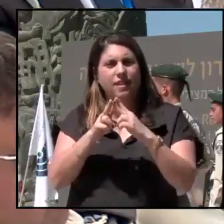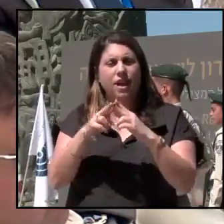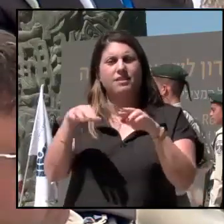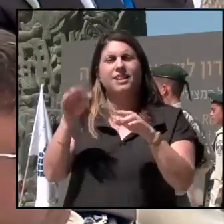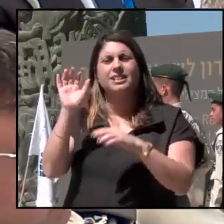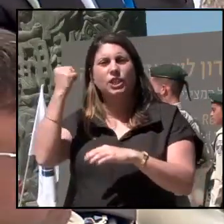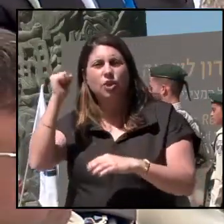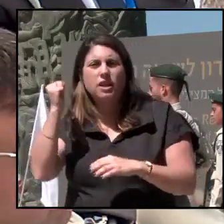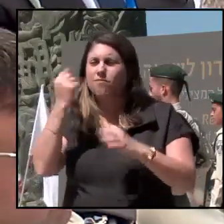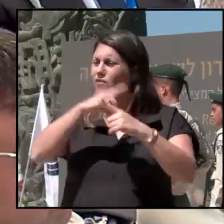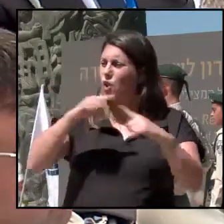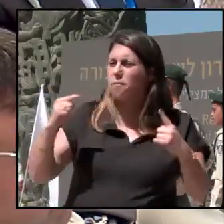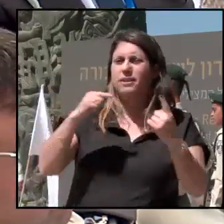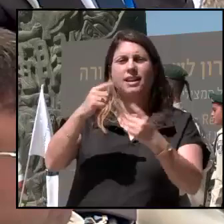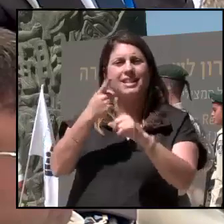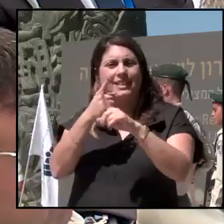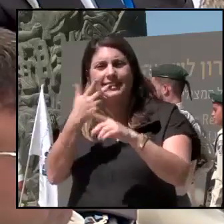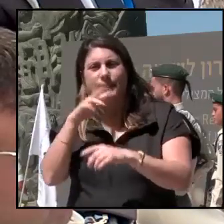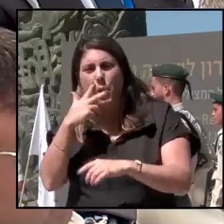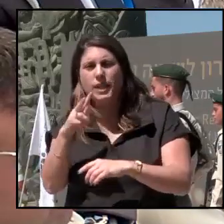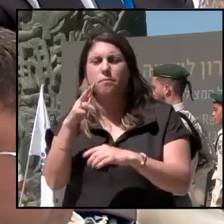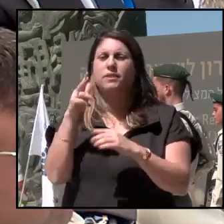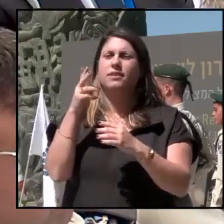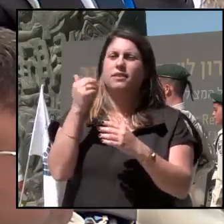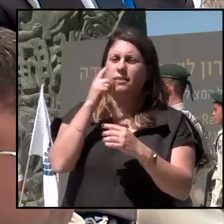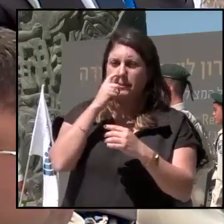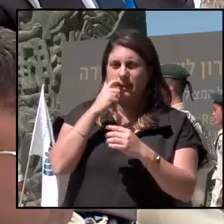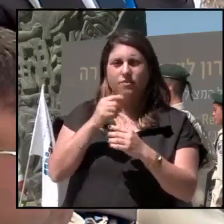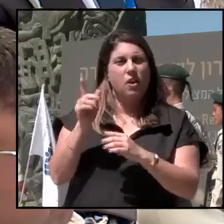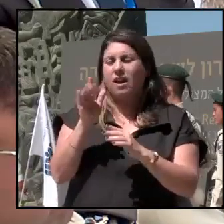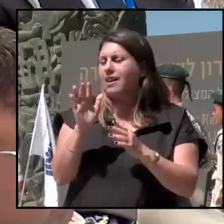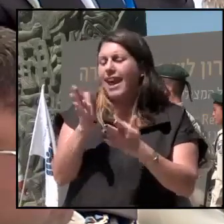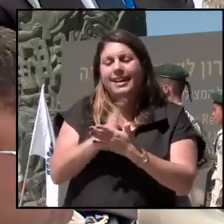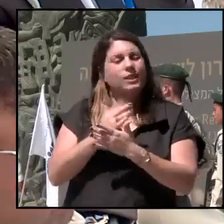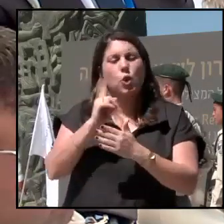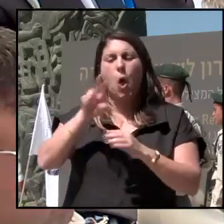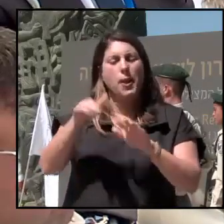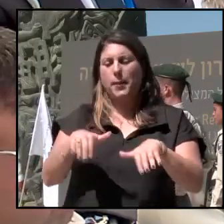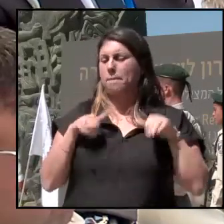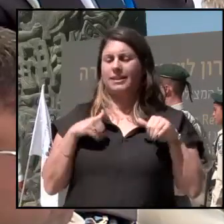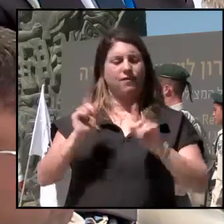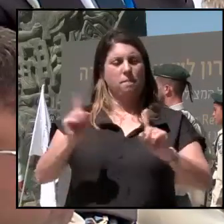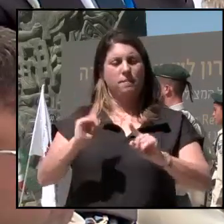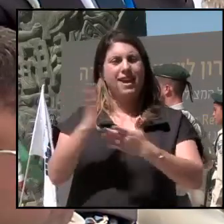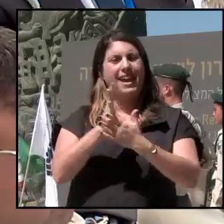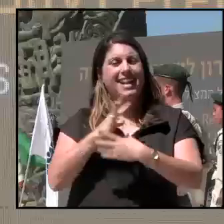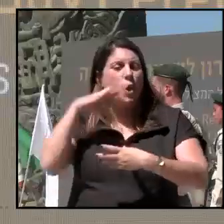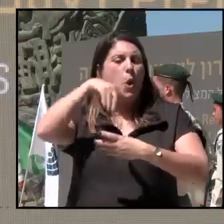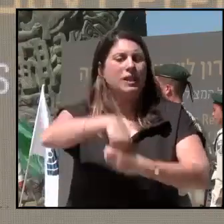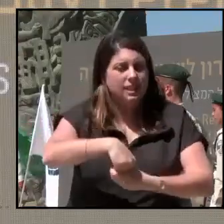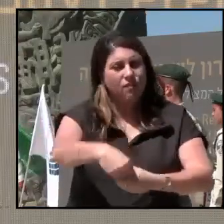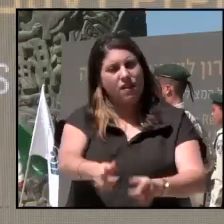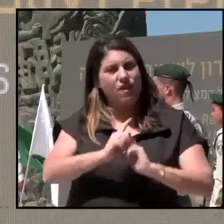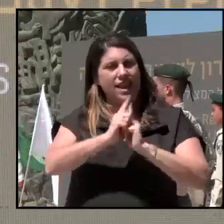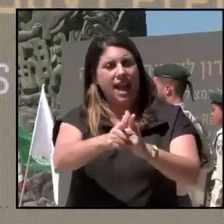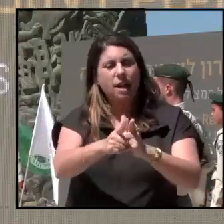socialists, sovereignists, Zionists. Far from being passive, hundreds of them participated to the liberation of the country,